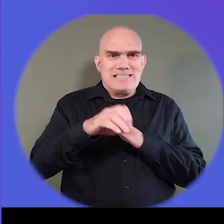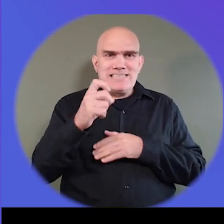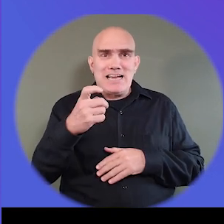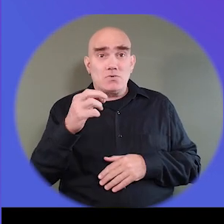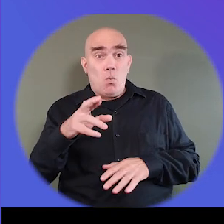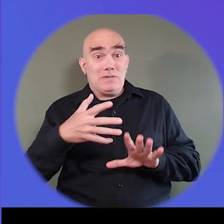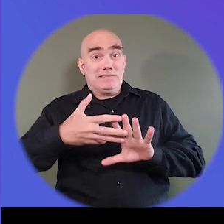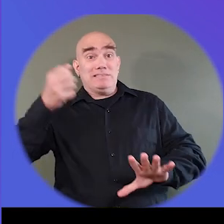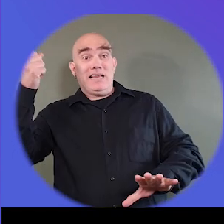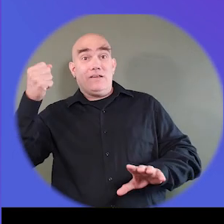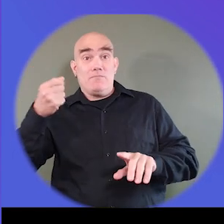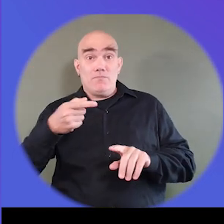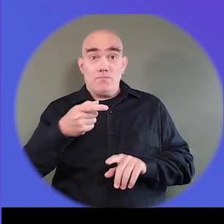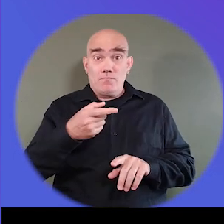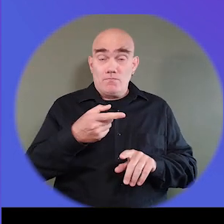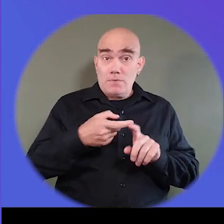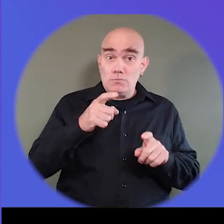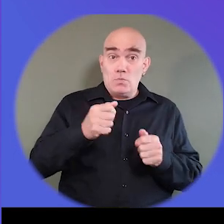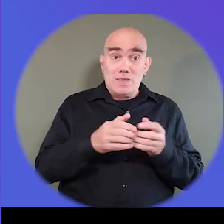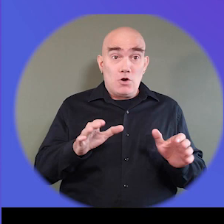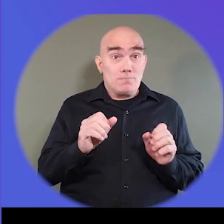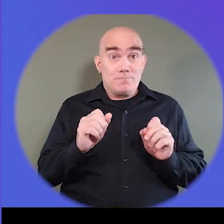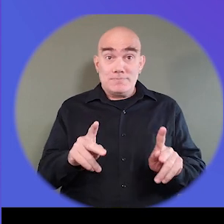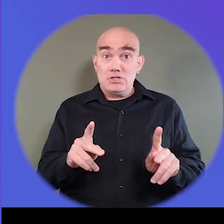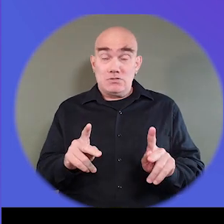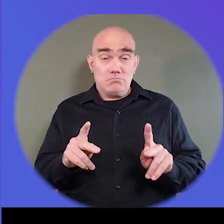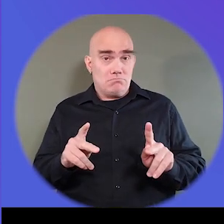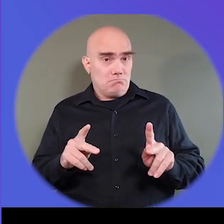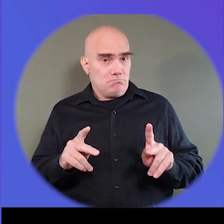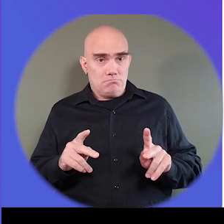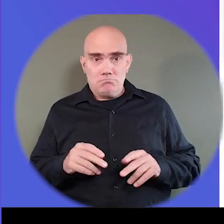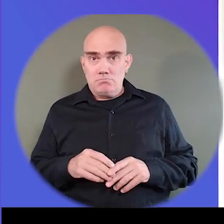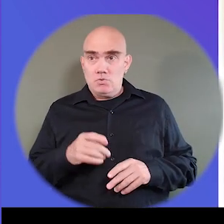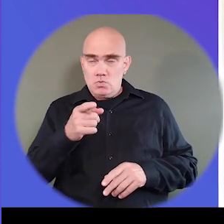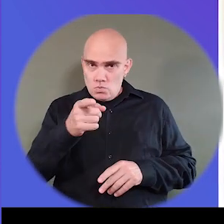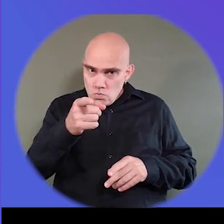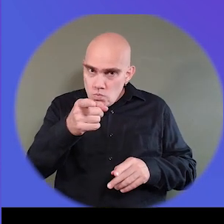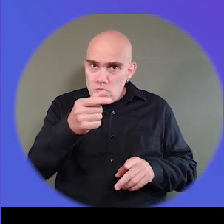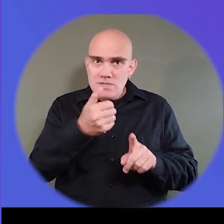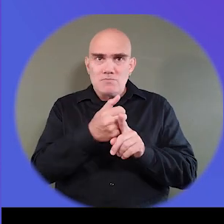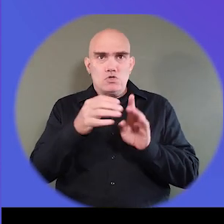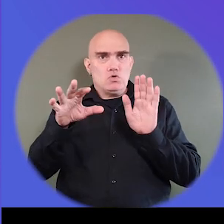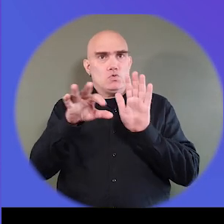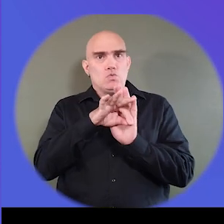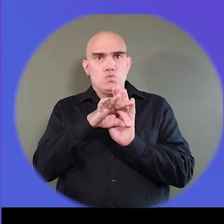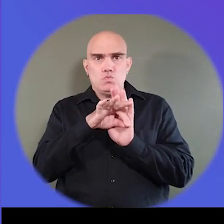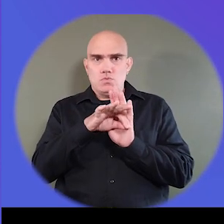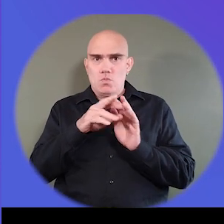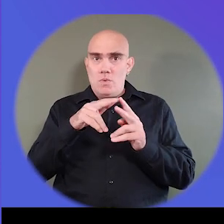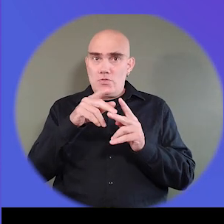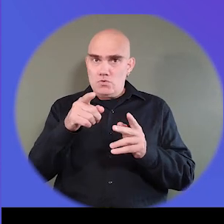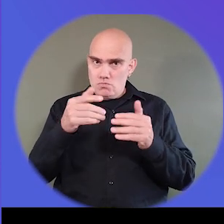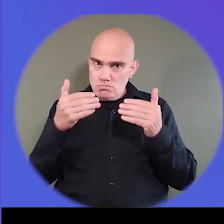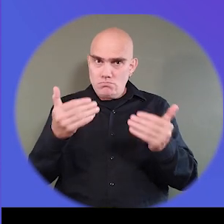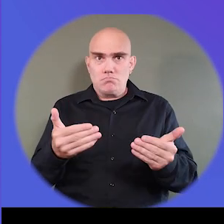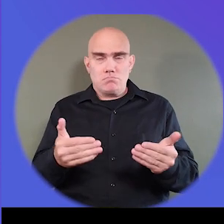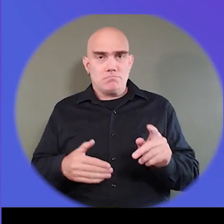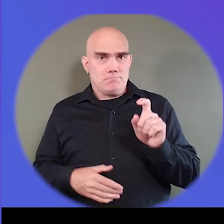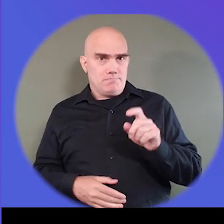or take it from you without your permission. You get to choose whether to do